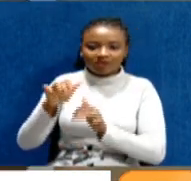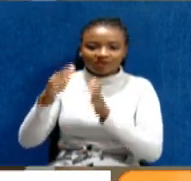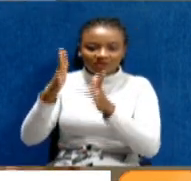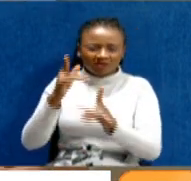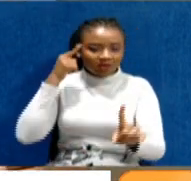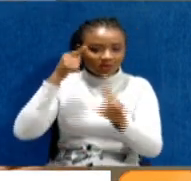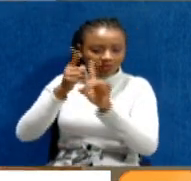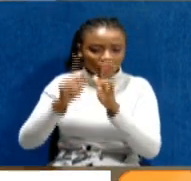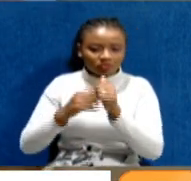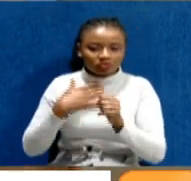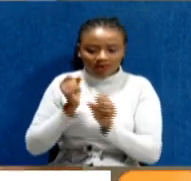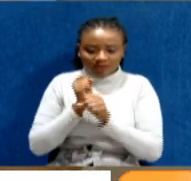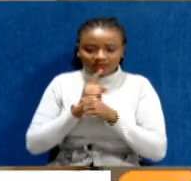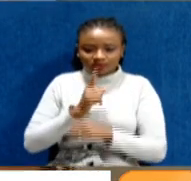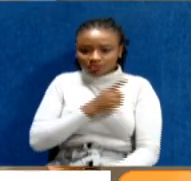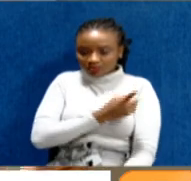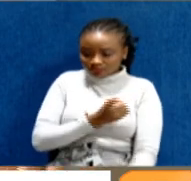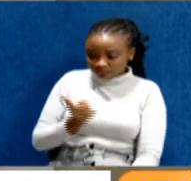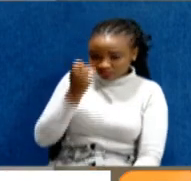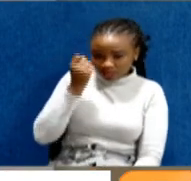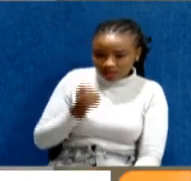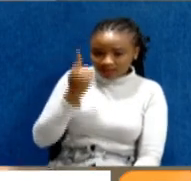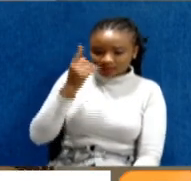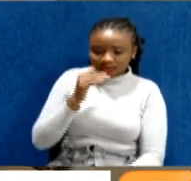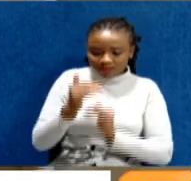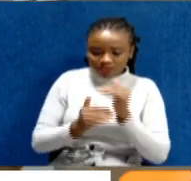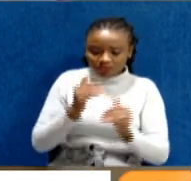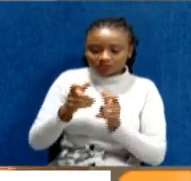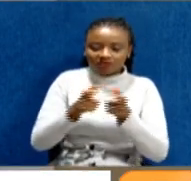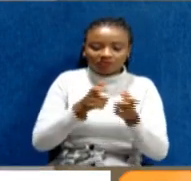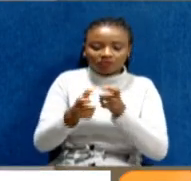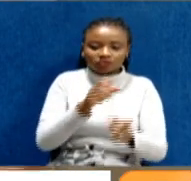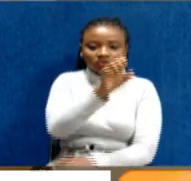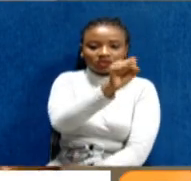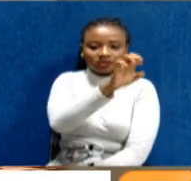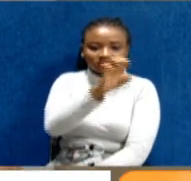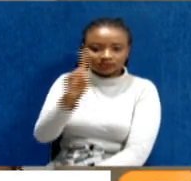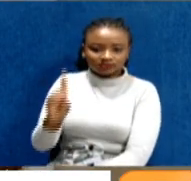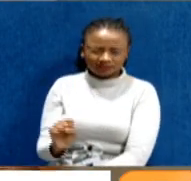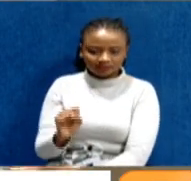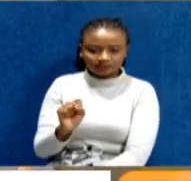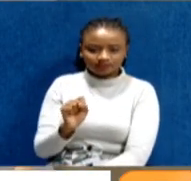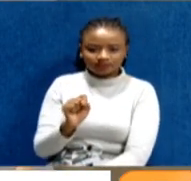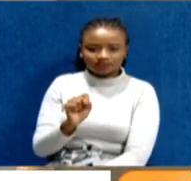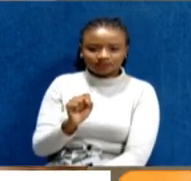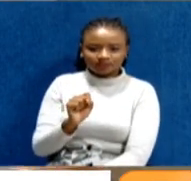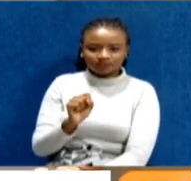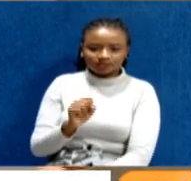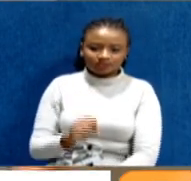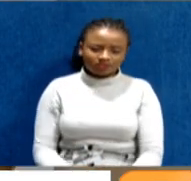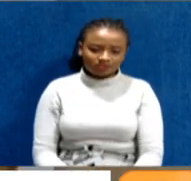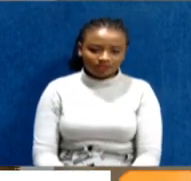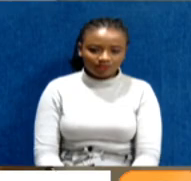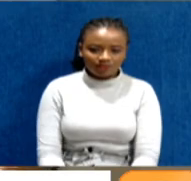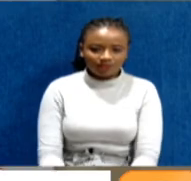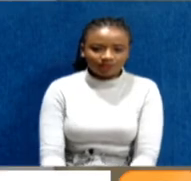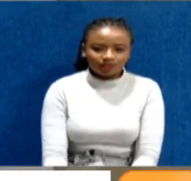sure that they understand the process of managing the seeds, rather than discouraging them from